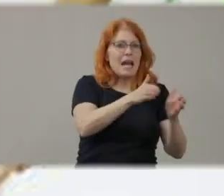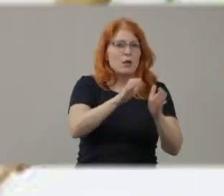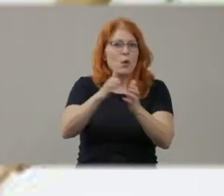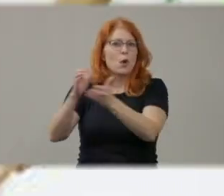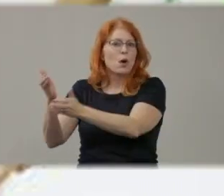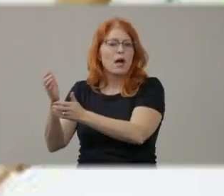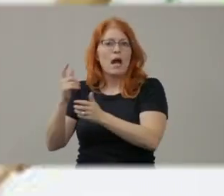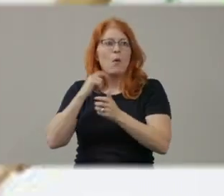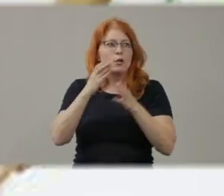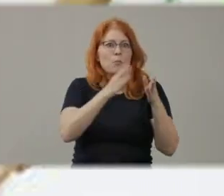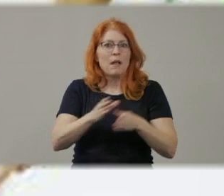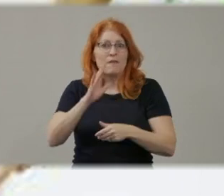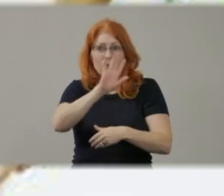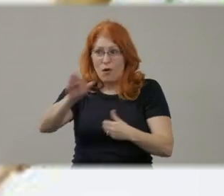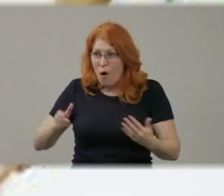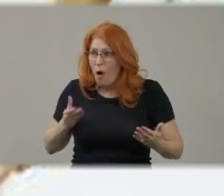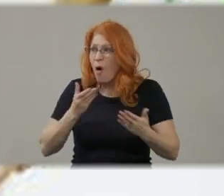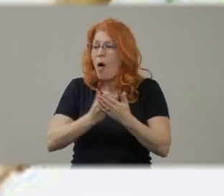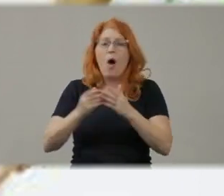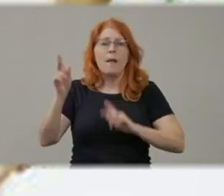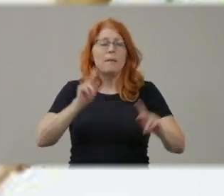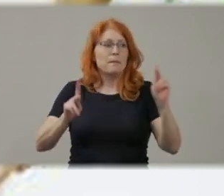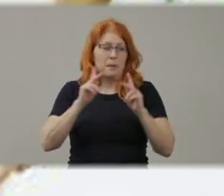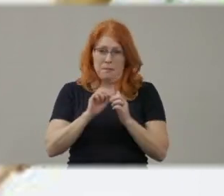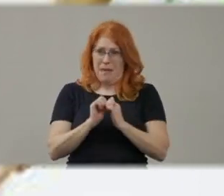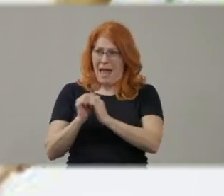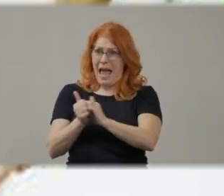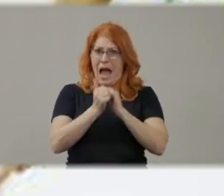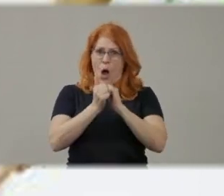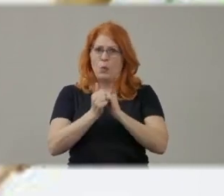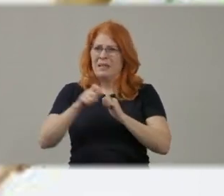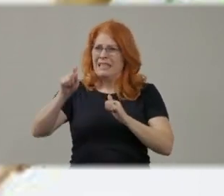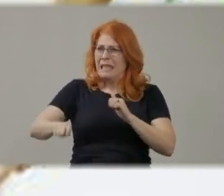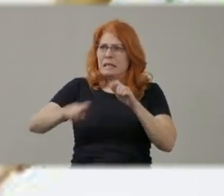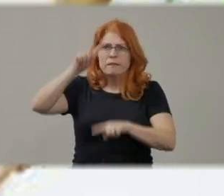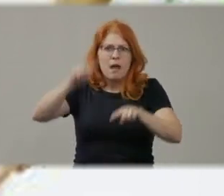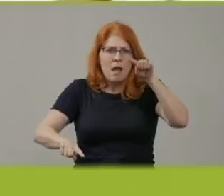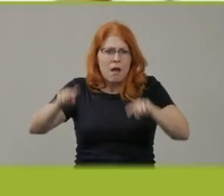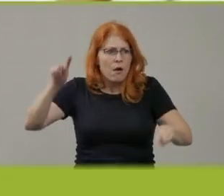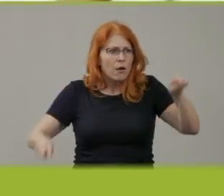want to plan for all of you. And how do we do that? Because everyone's needs are so different.